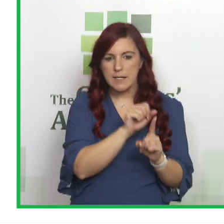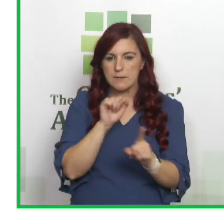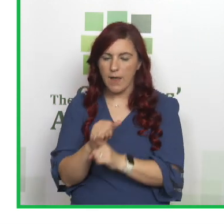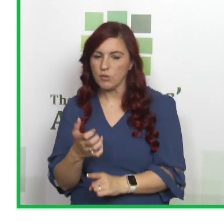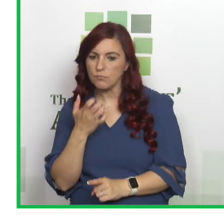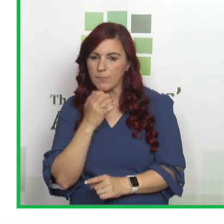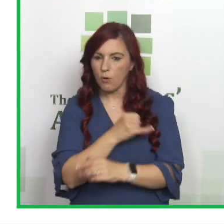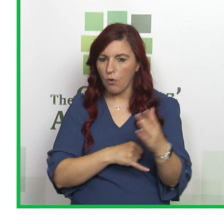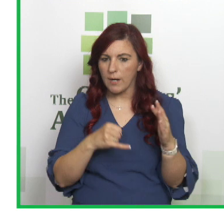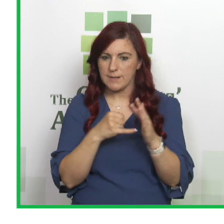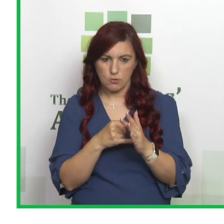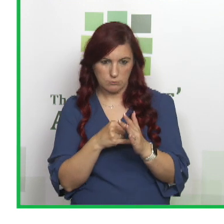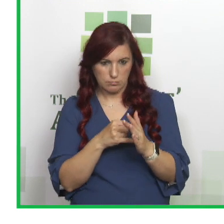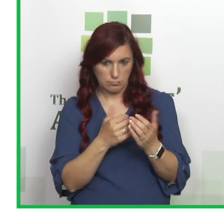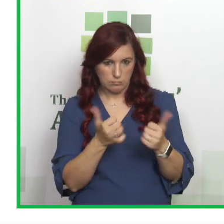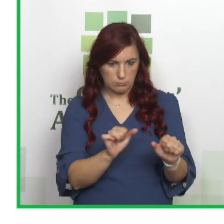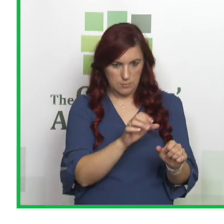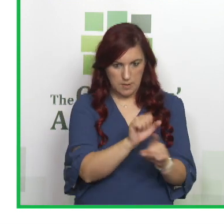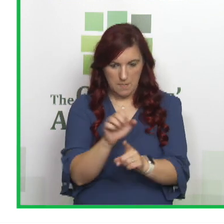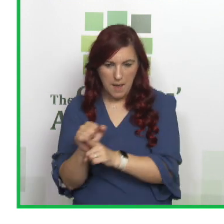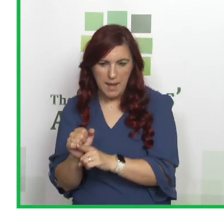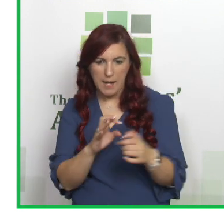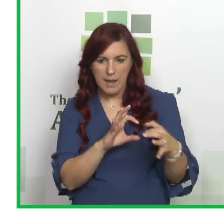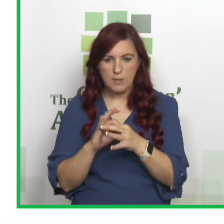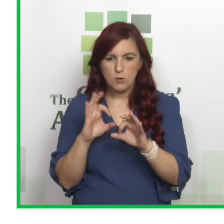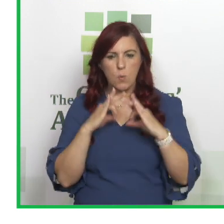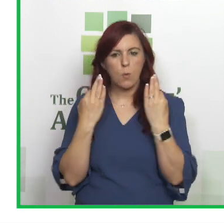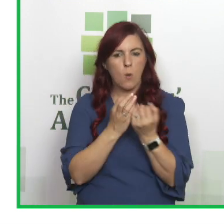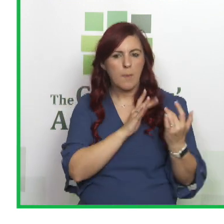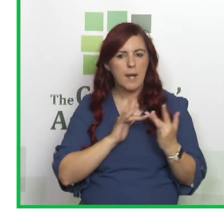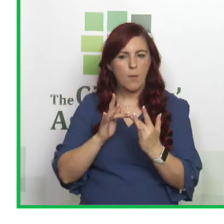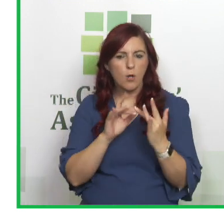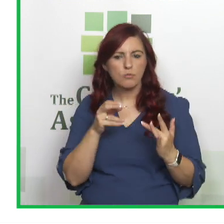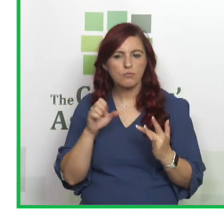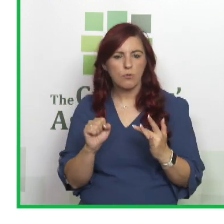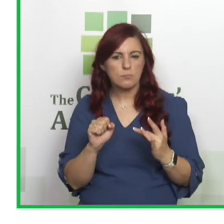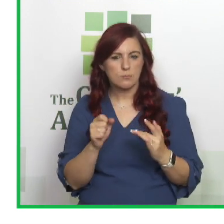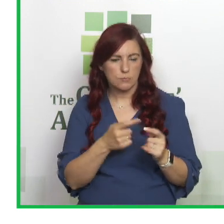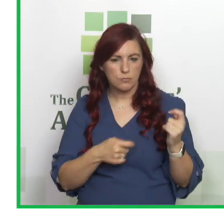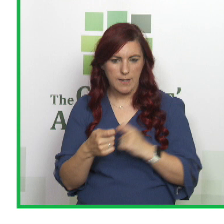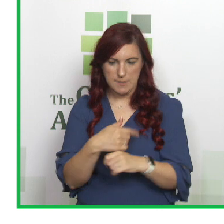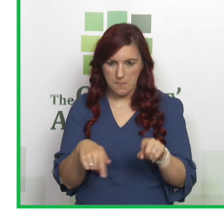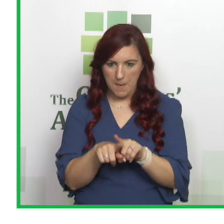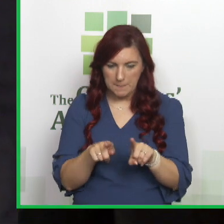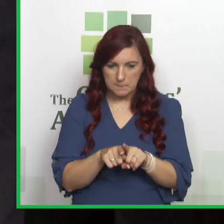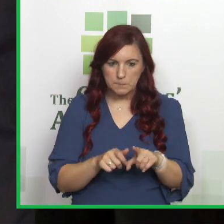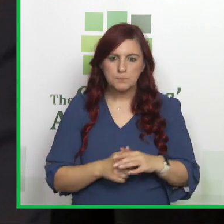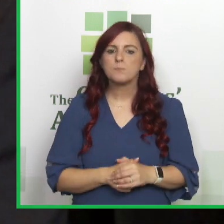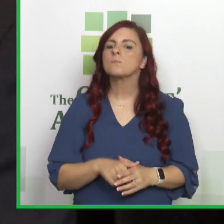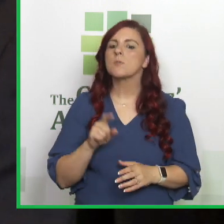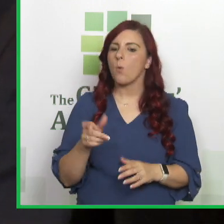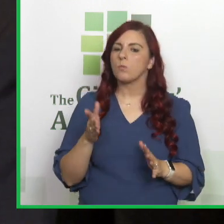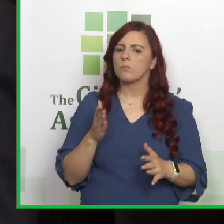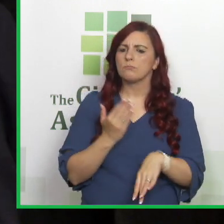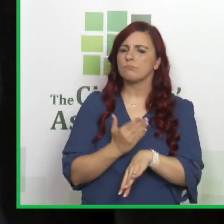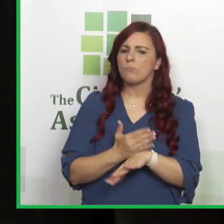are well-established and structured and linked to the global network of the drug trade, they're our long-term focused targets. We conduct our